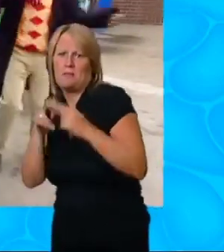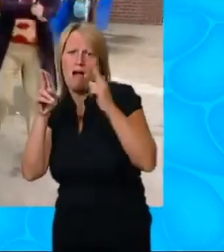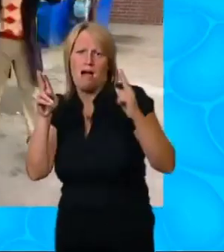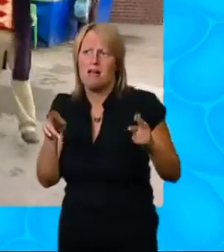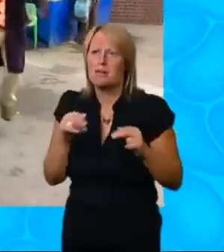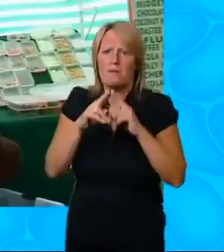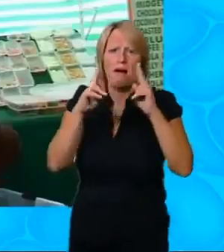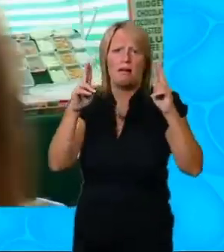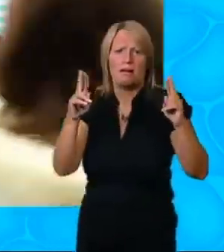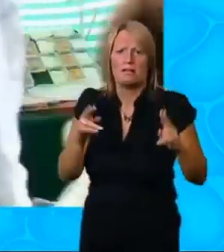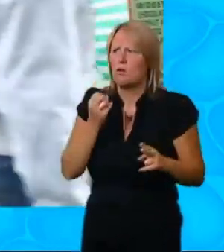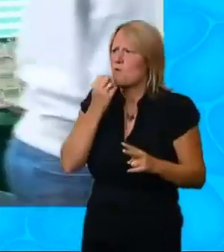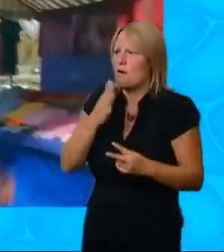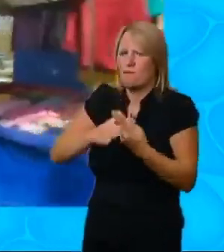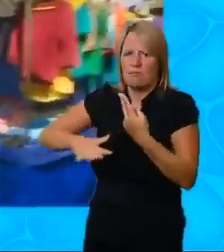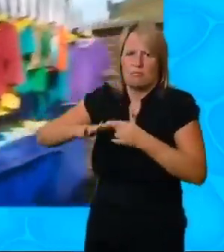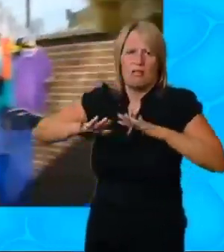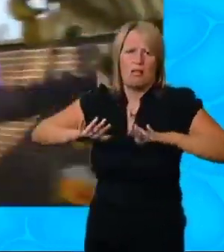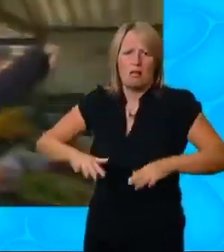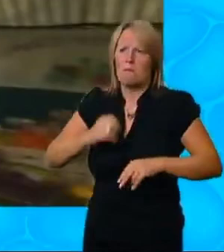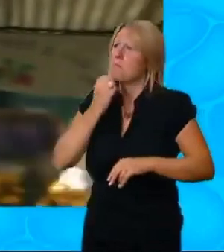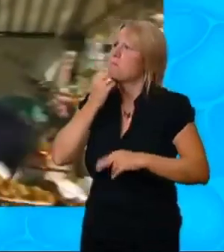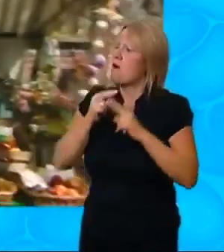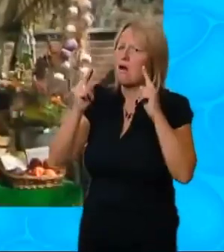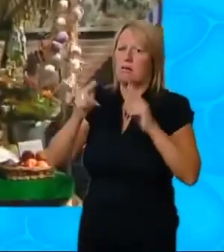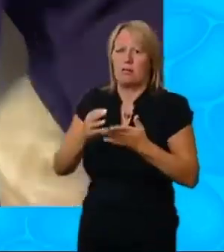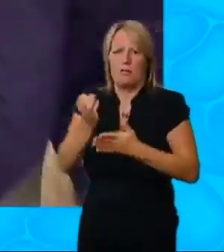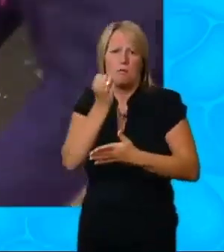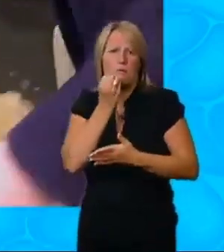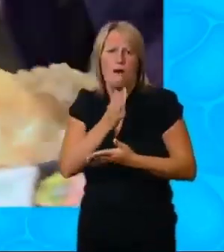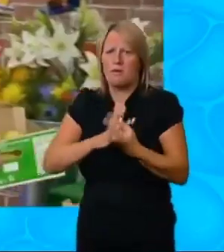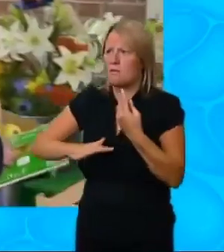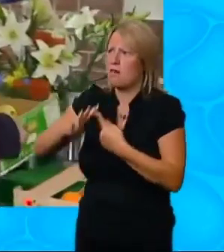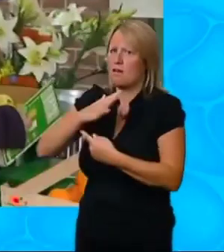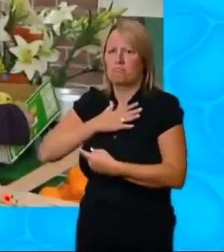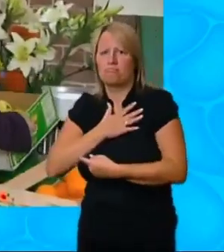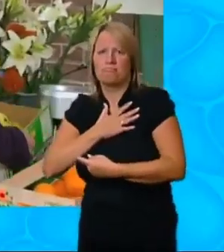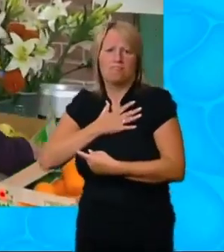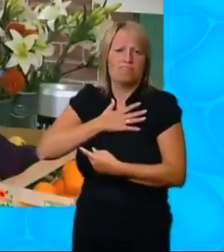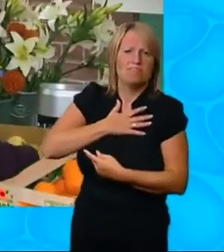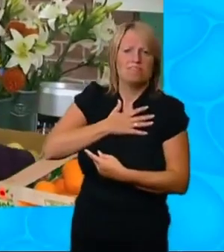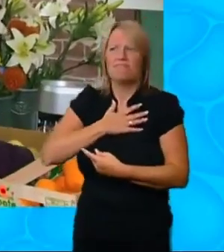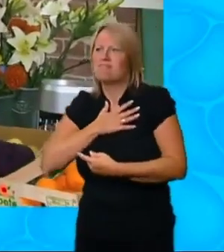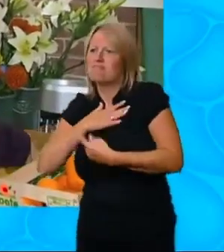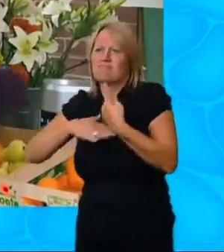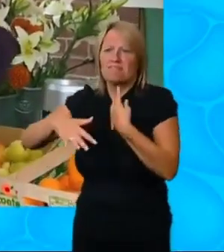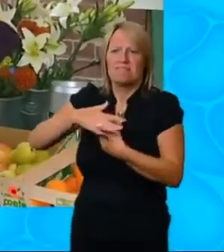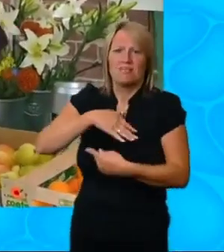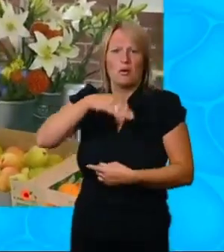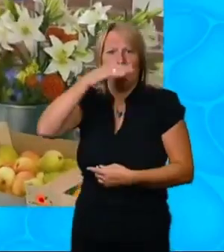to be there. The market is a wonderful place. Diddly dip a dap a dip a dap a dap a dap a dip a dap a dip a dip.